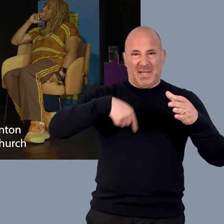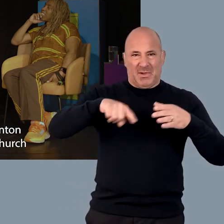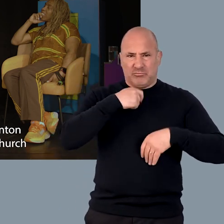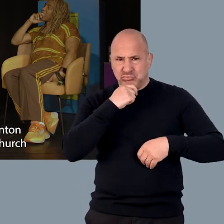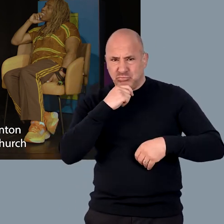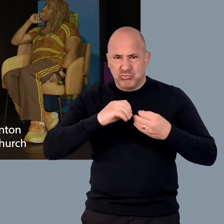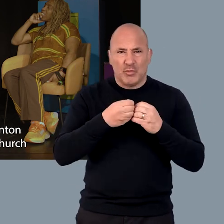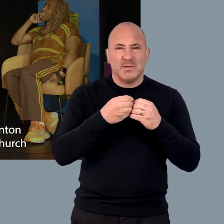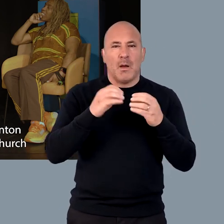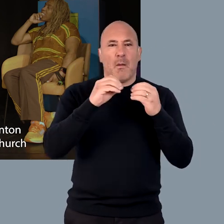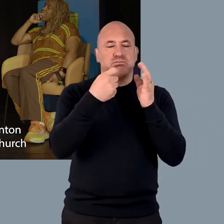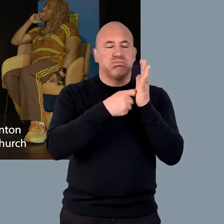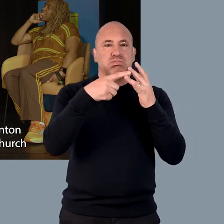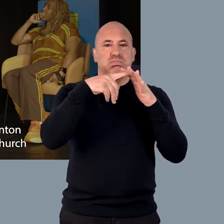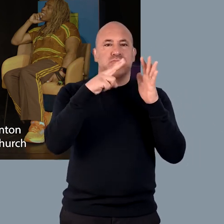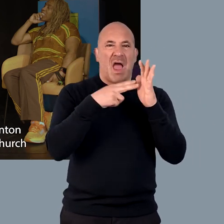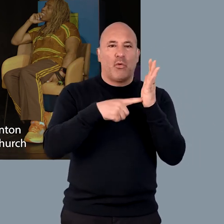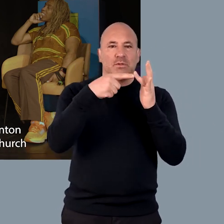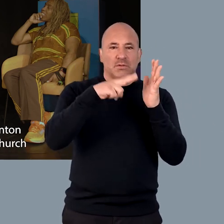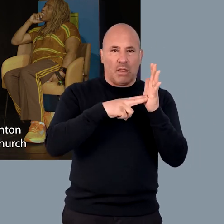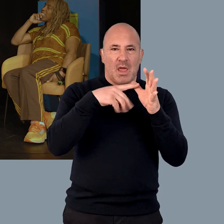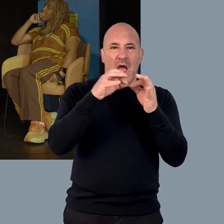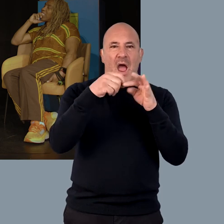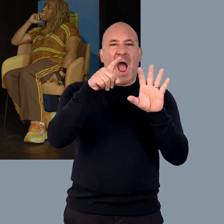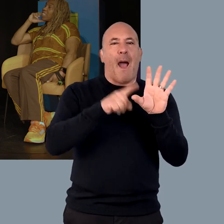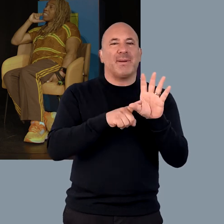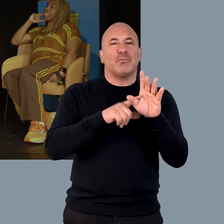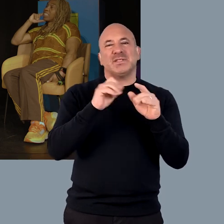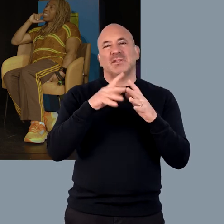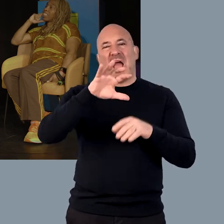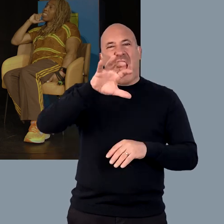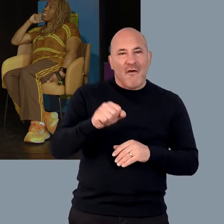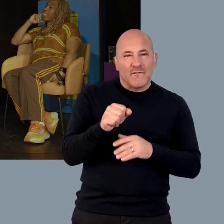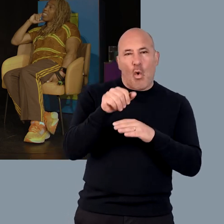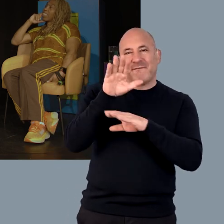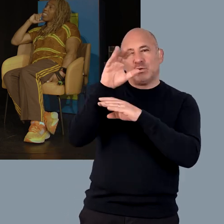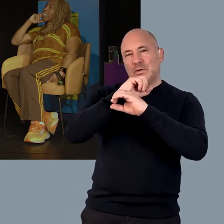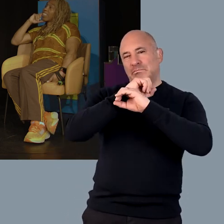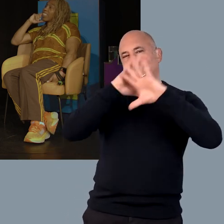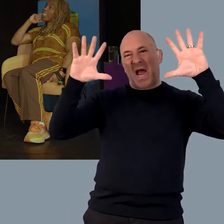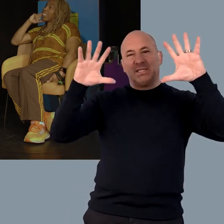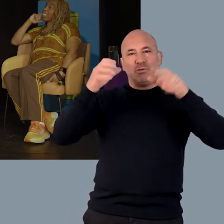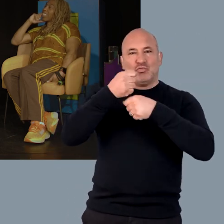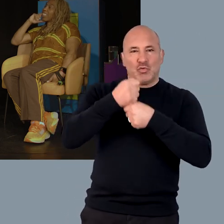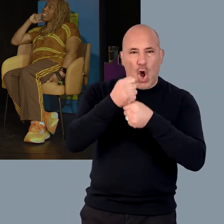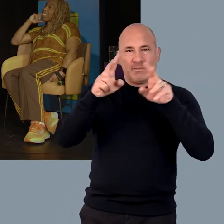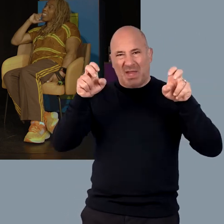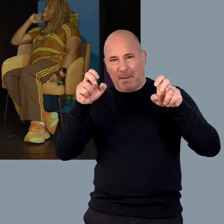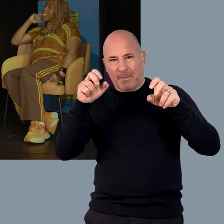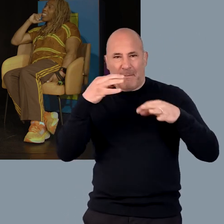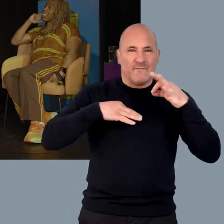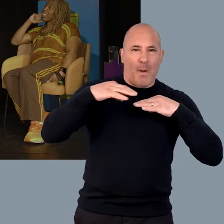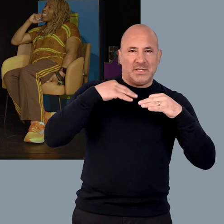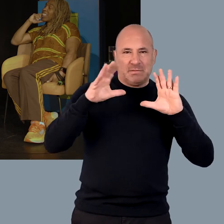thing called Broughton Abbey, which was an Afro-futuristic space church themed performance party that centers, celebrates and elevates